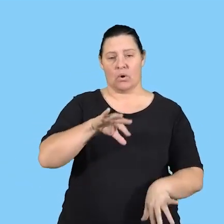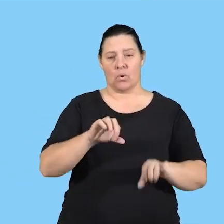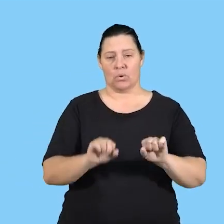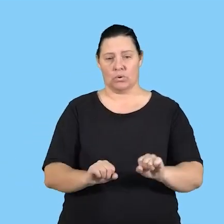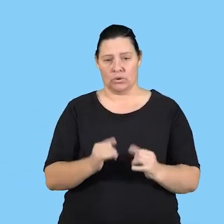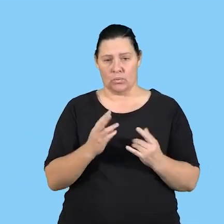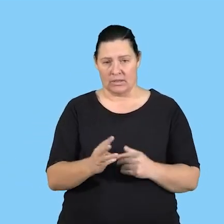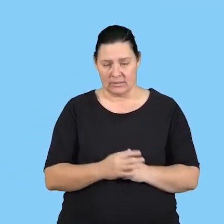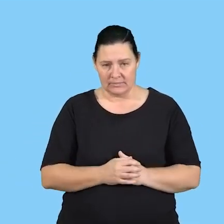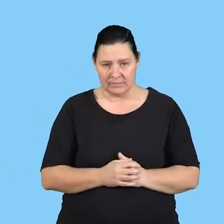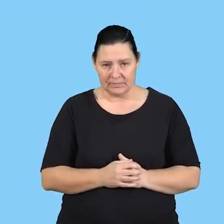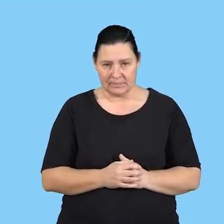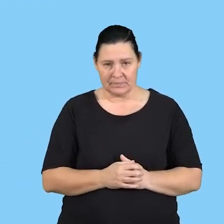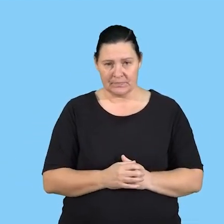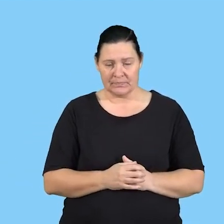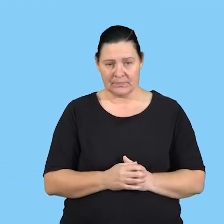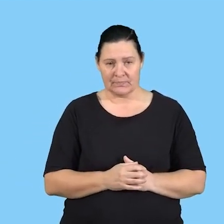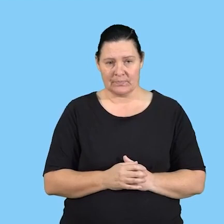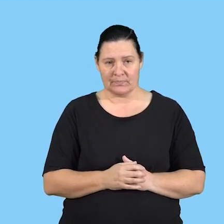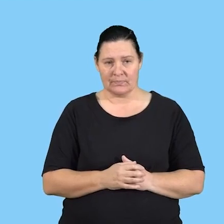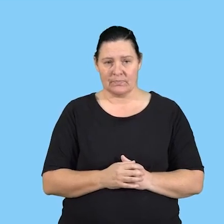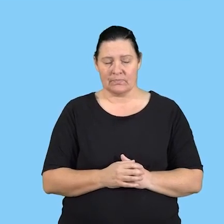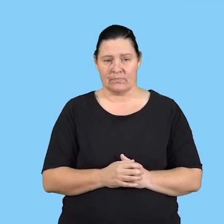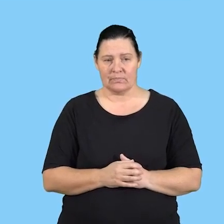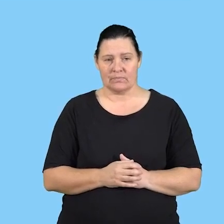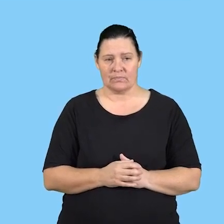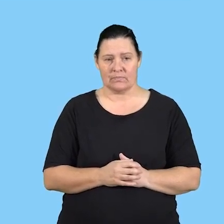shall conclude this presentation.